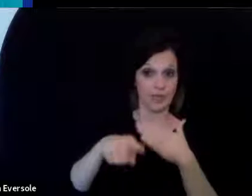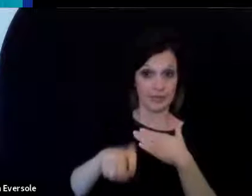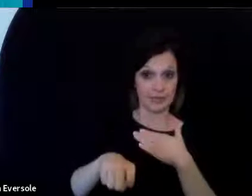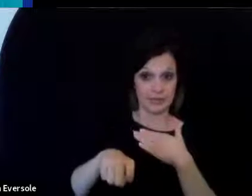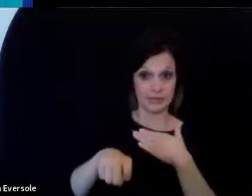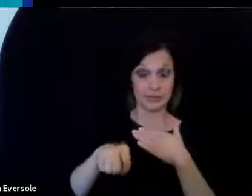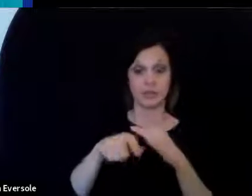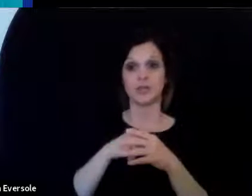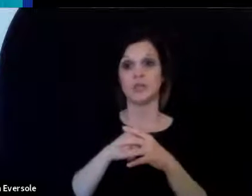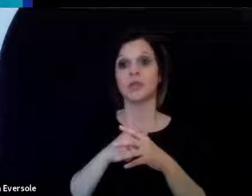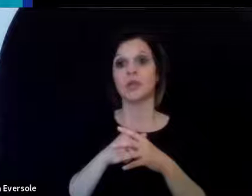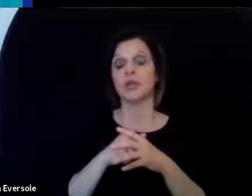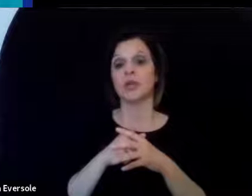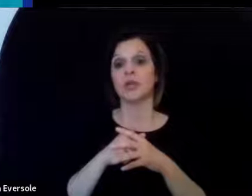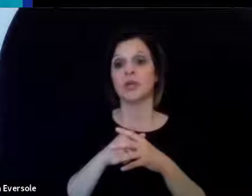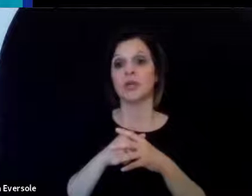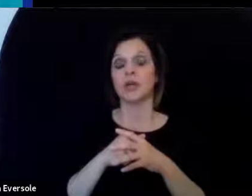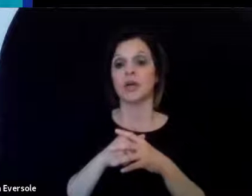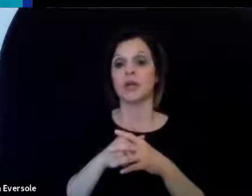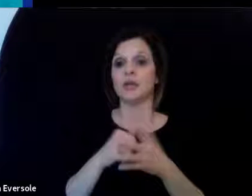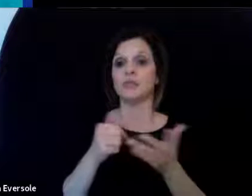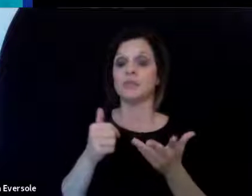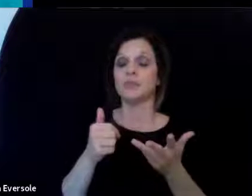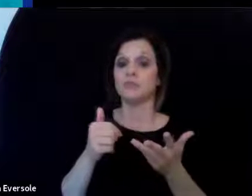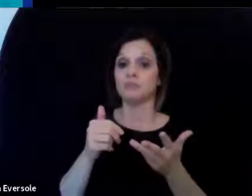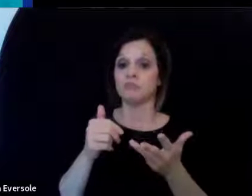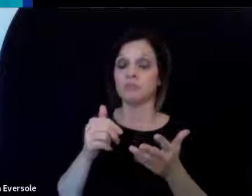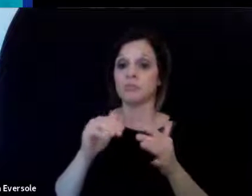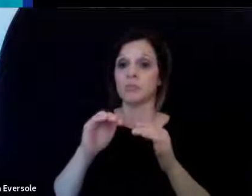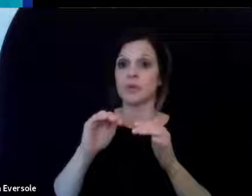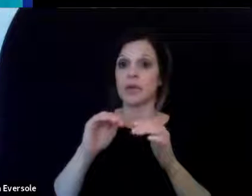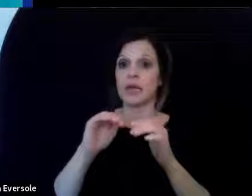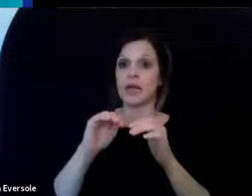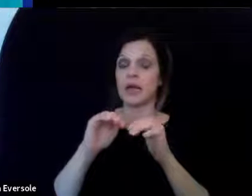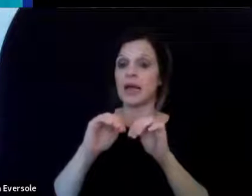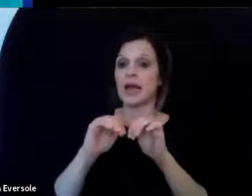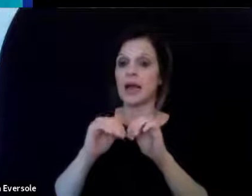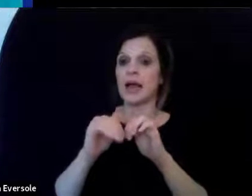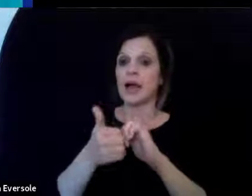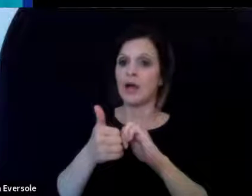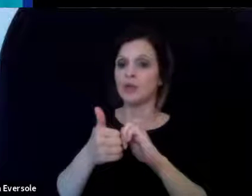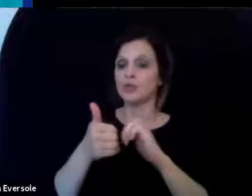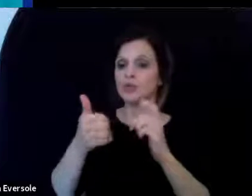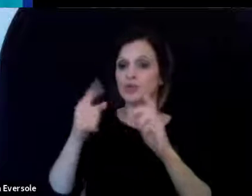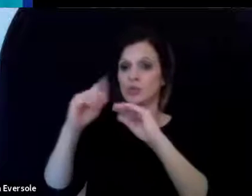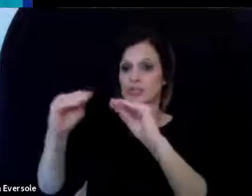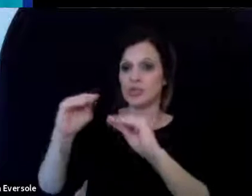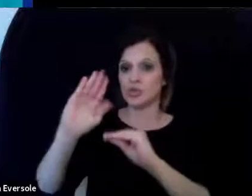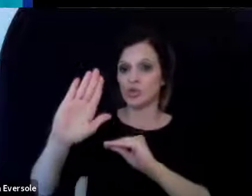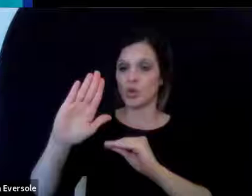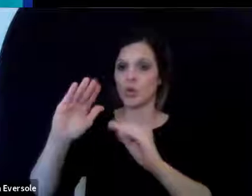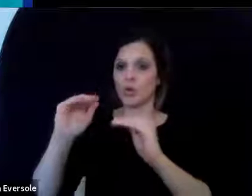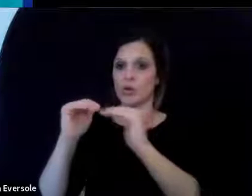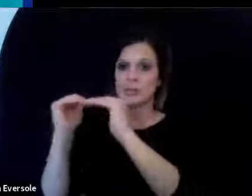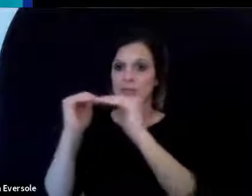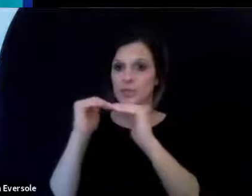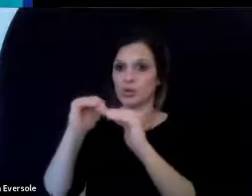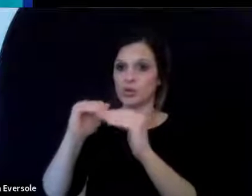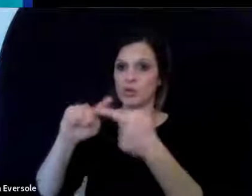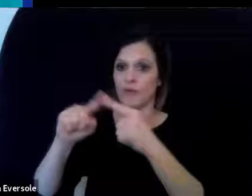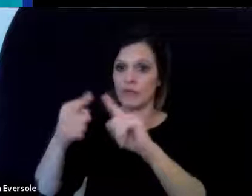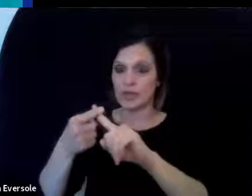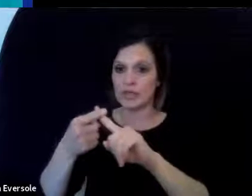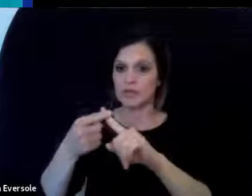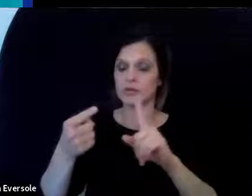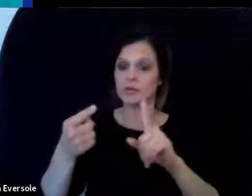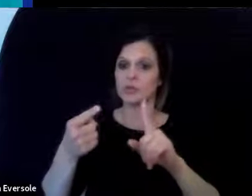How close do you need to coach their peers on how close to be to them in order to be able to have social interaction?